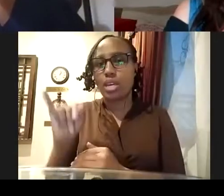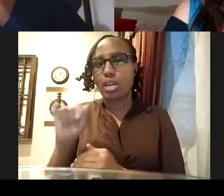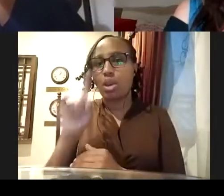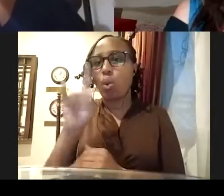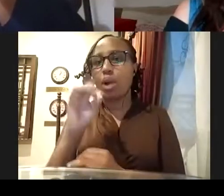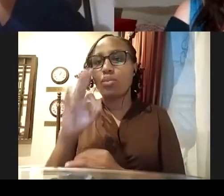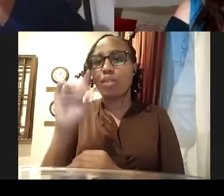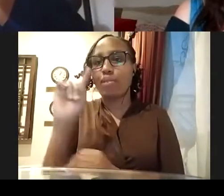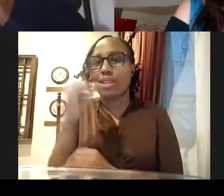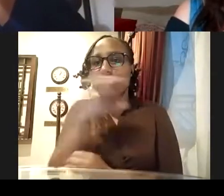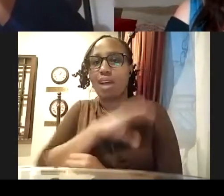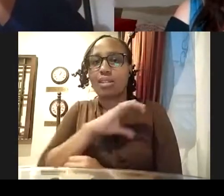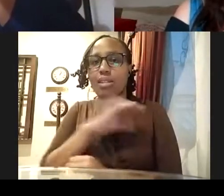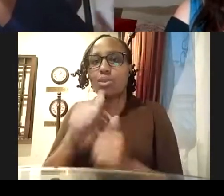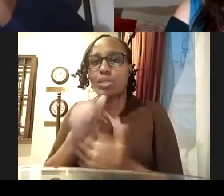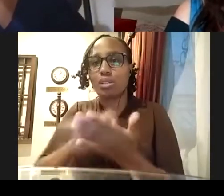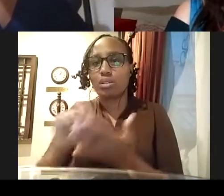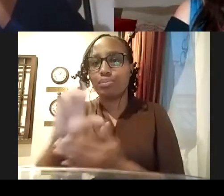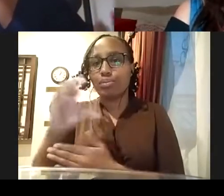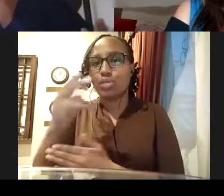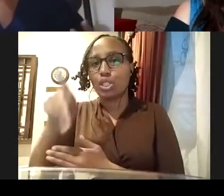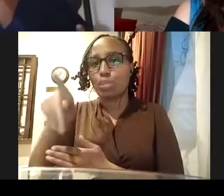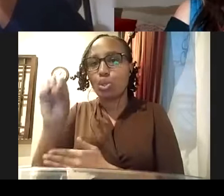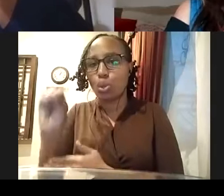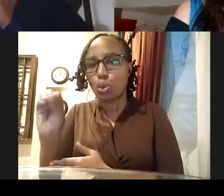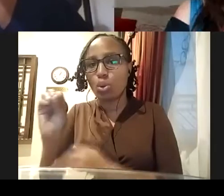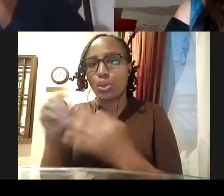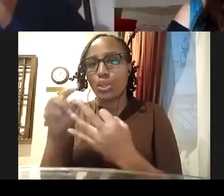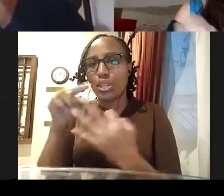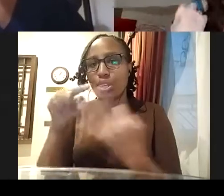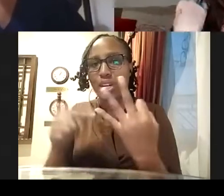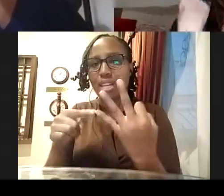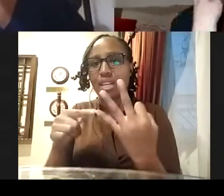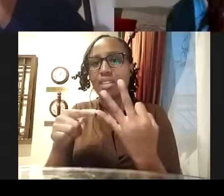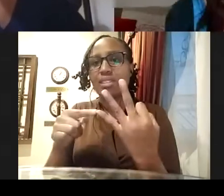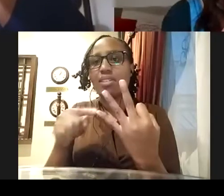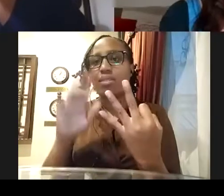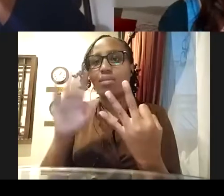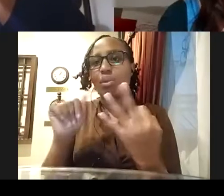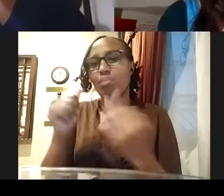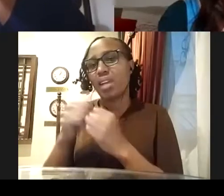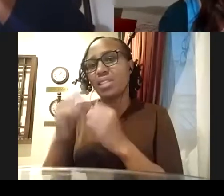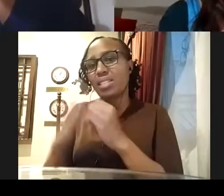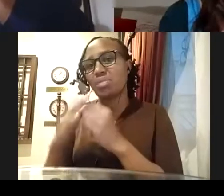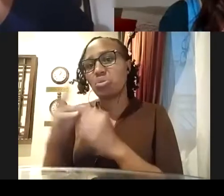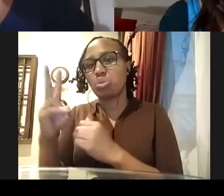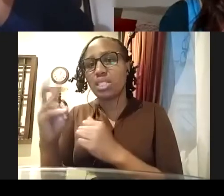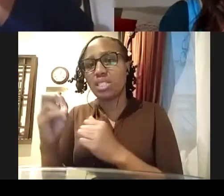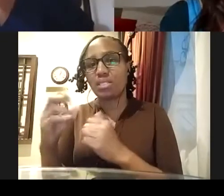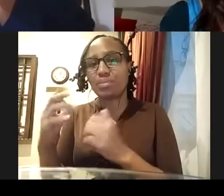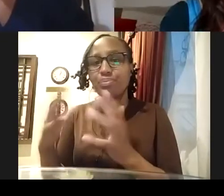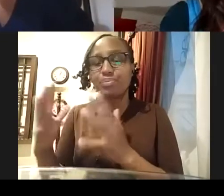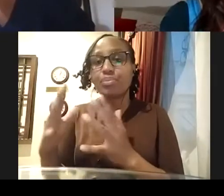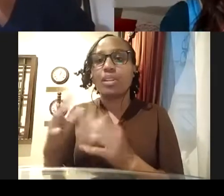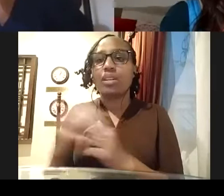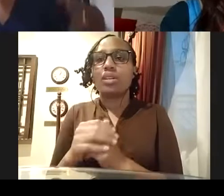characters I ever wrote, Chapter as well, and Suo. So those three I've been writing since I was about 19 or 20. And I think